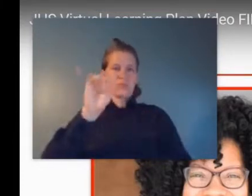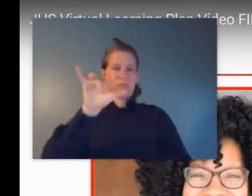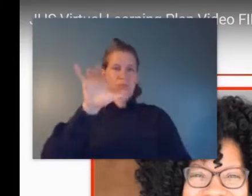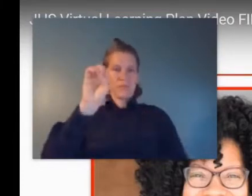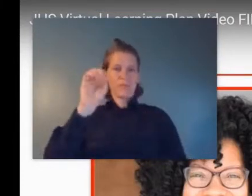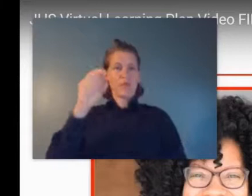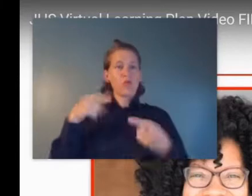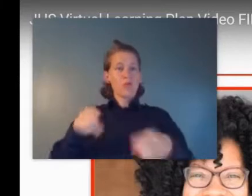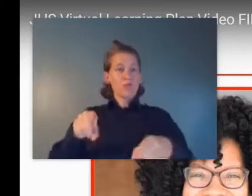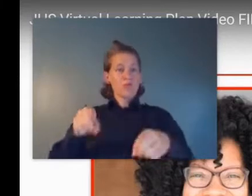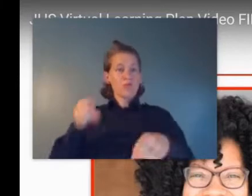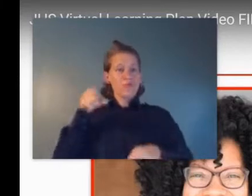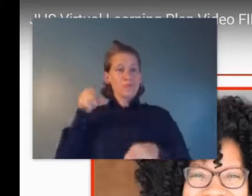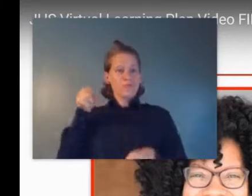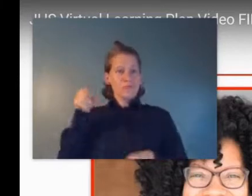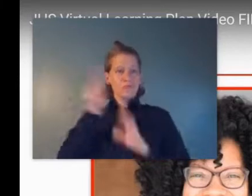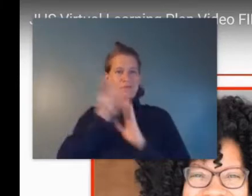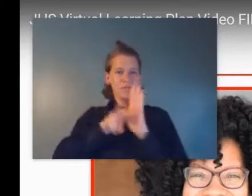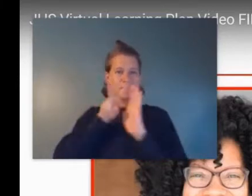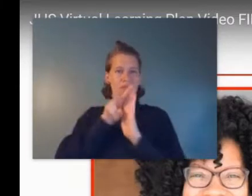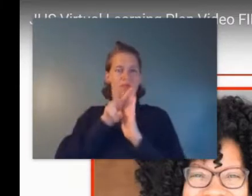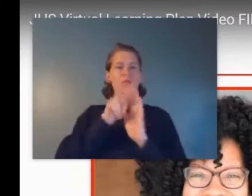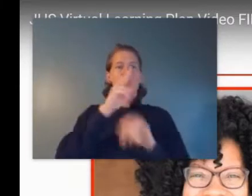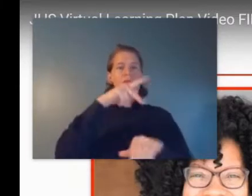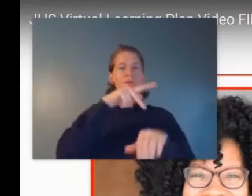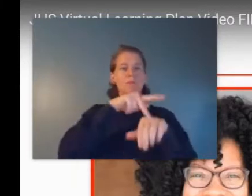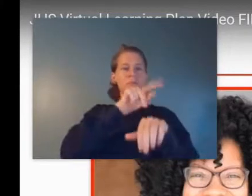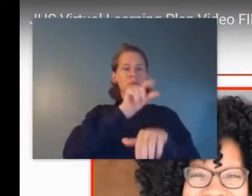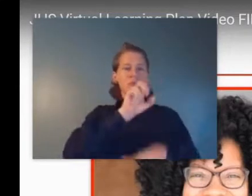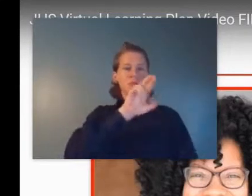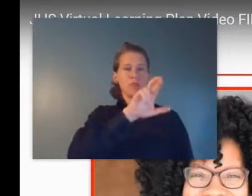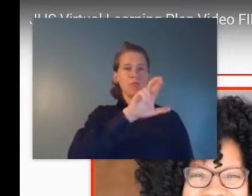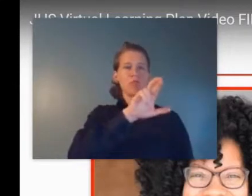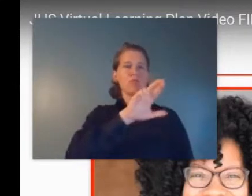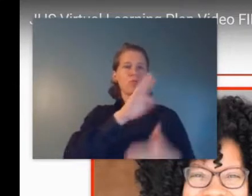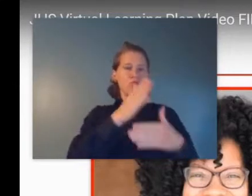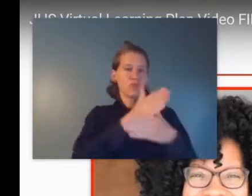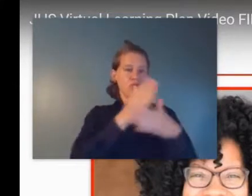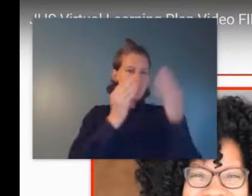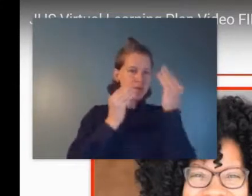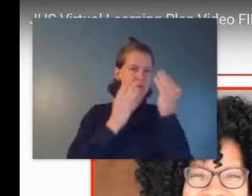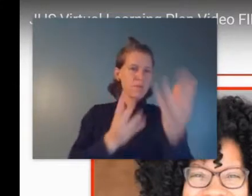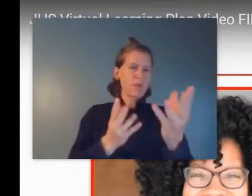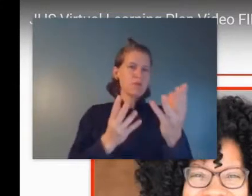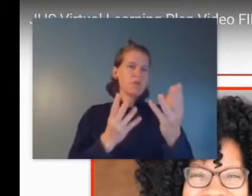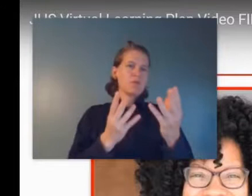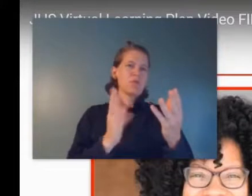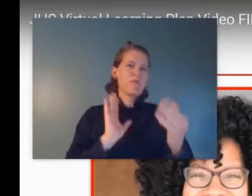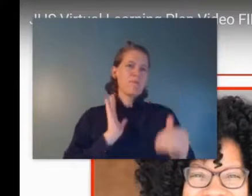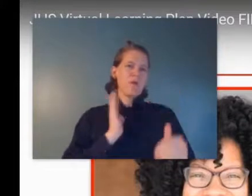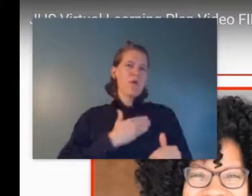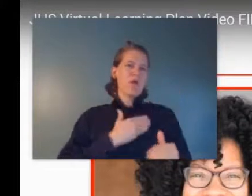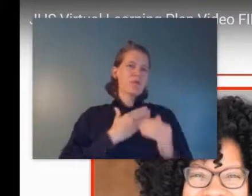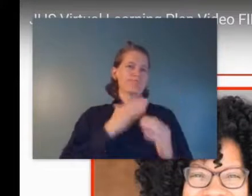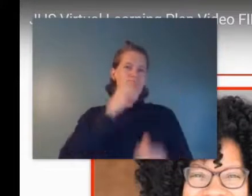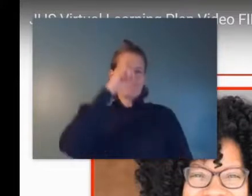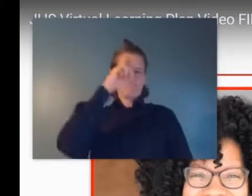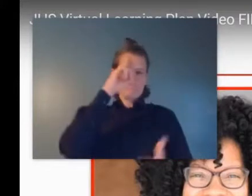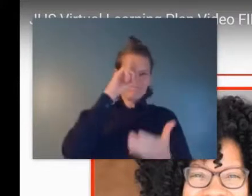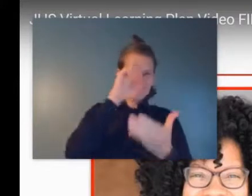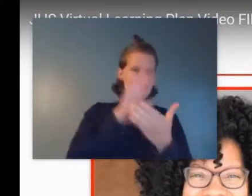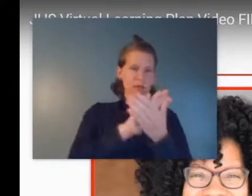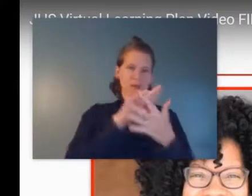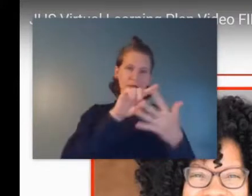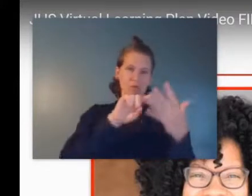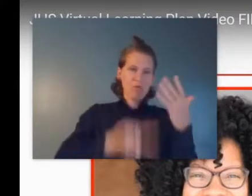belief, how the JHS virtual learning plan is different than the remote learning plan utilized last spring, and considerations given in developing